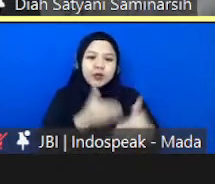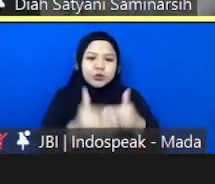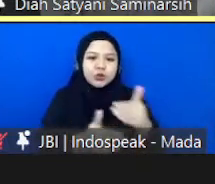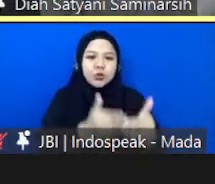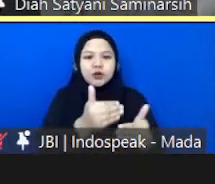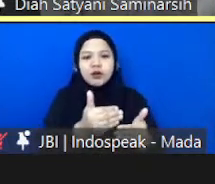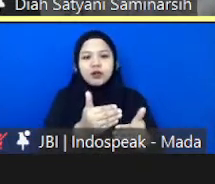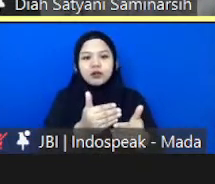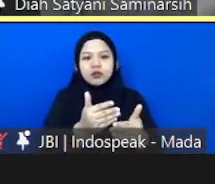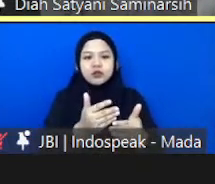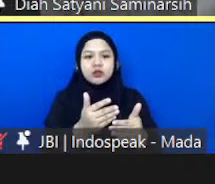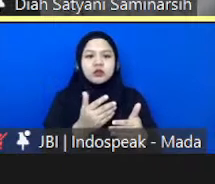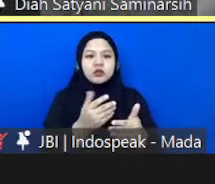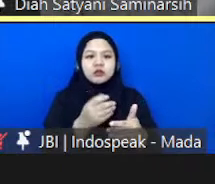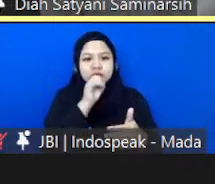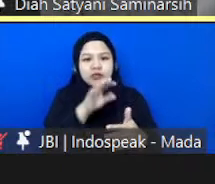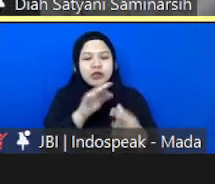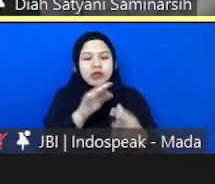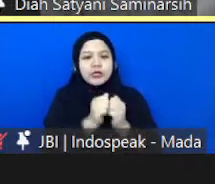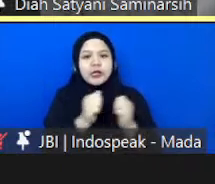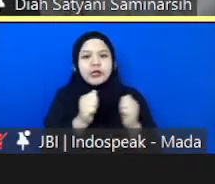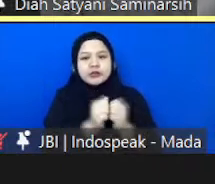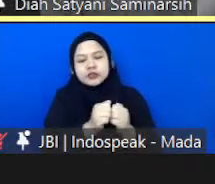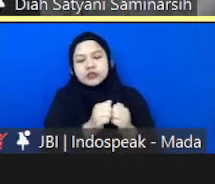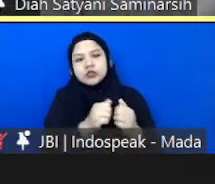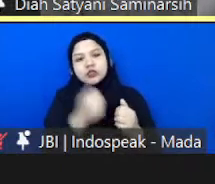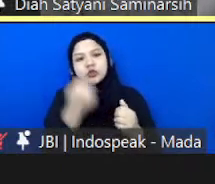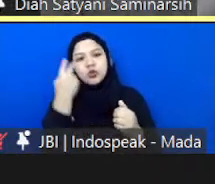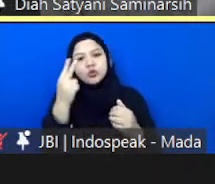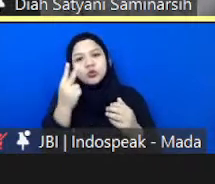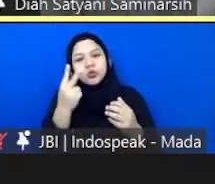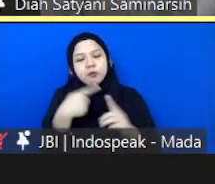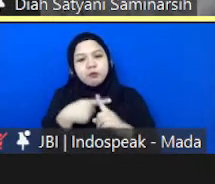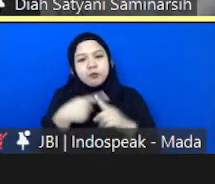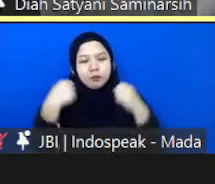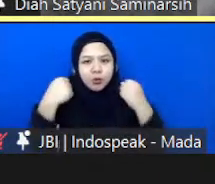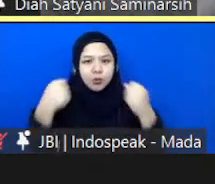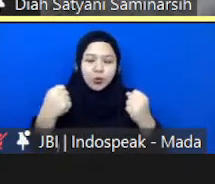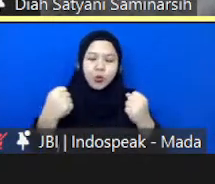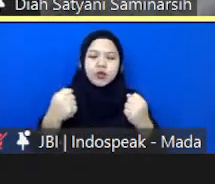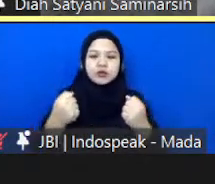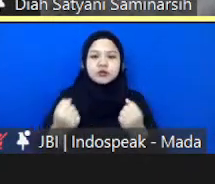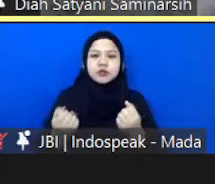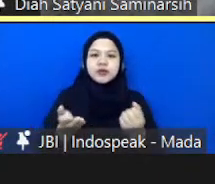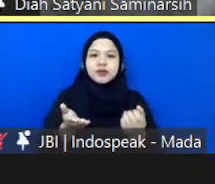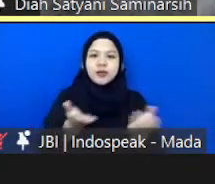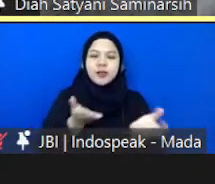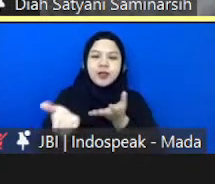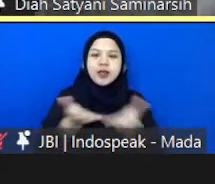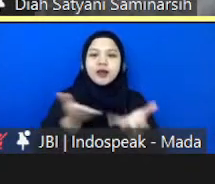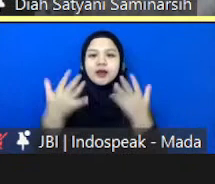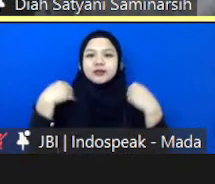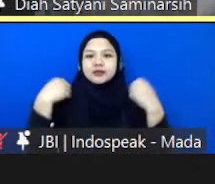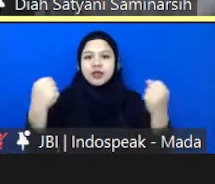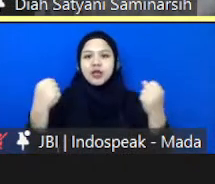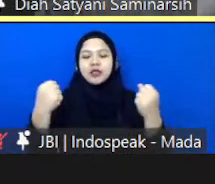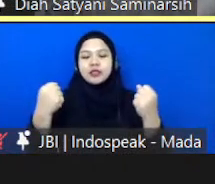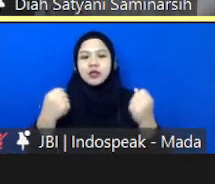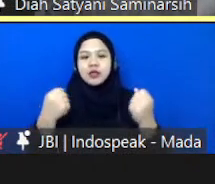it strengthened, the ultimate goal is to strengthen the role of primary healthcare in COVID-19 response,